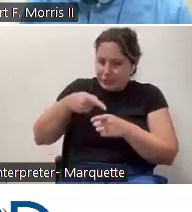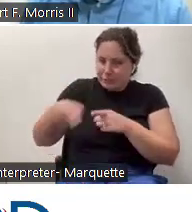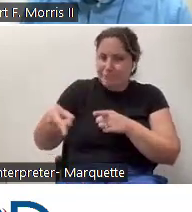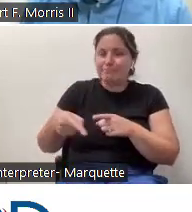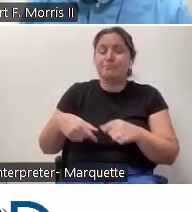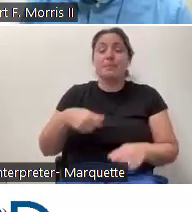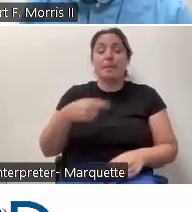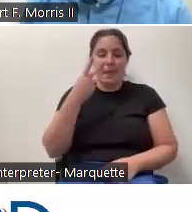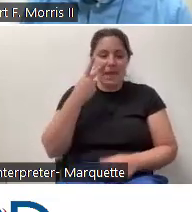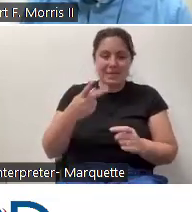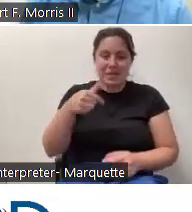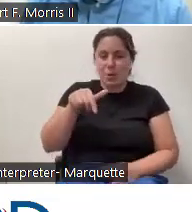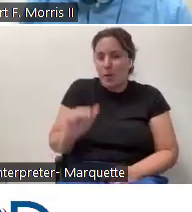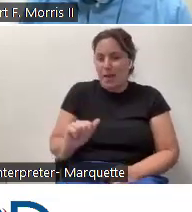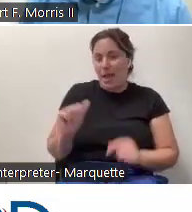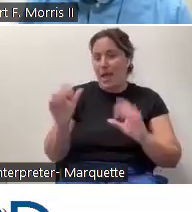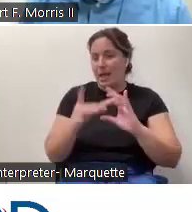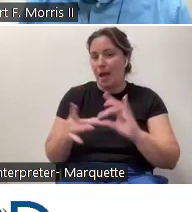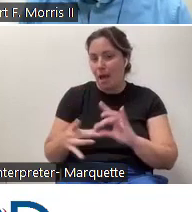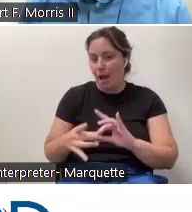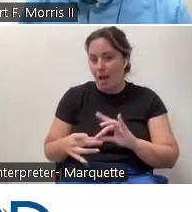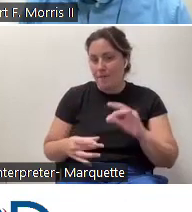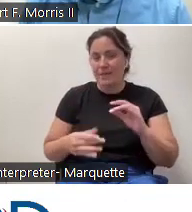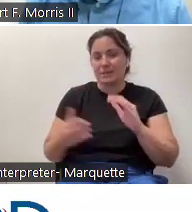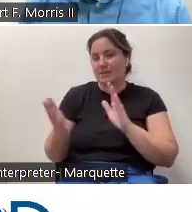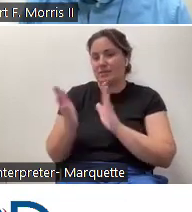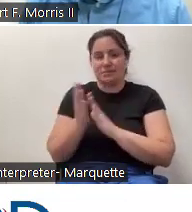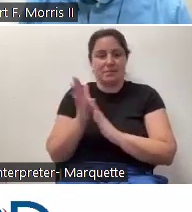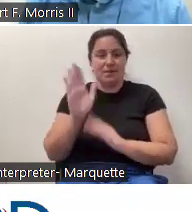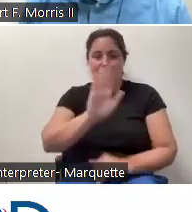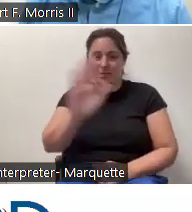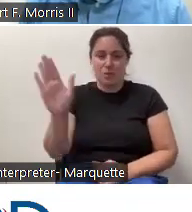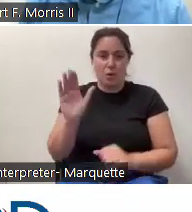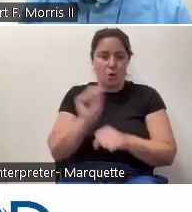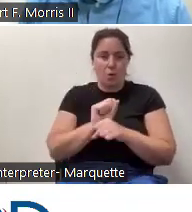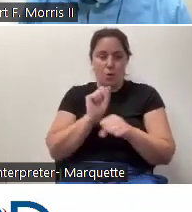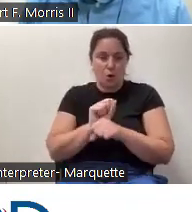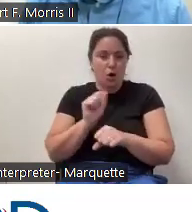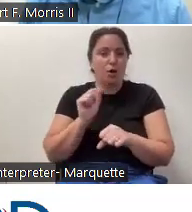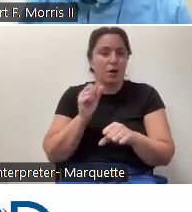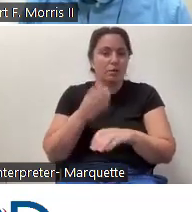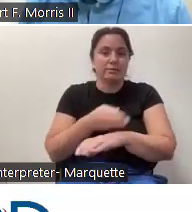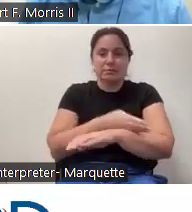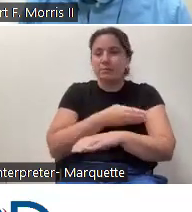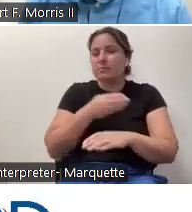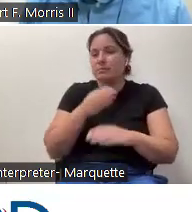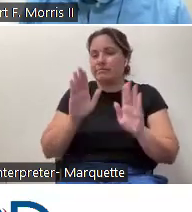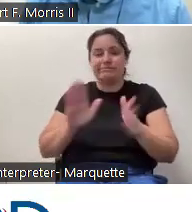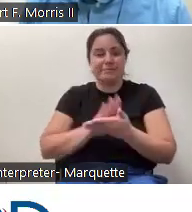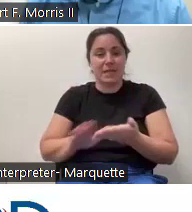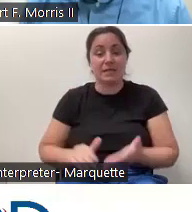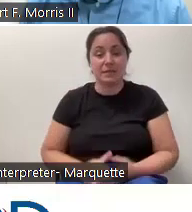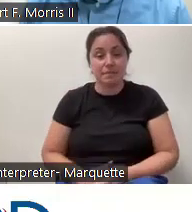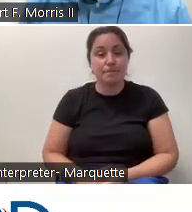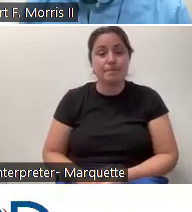in the Q&A of just commending all of you for your work on these areas. So with that, I think we can close out our